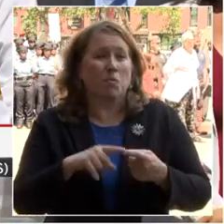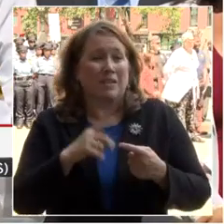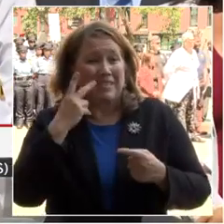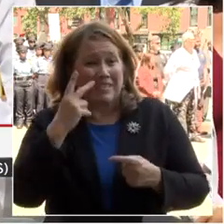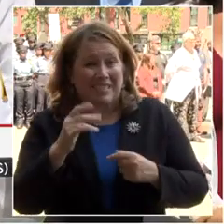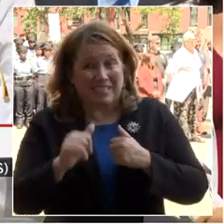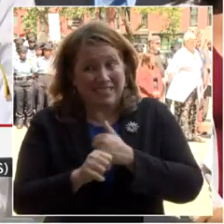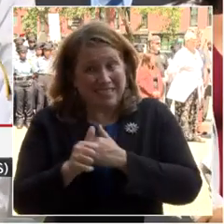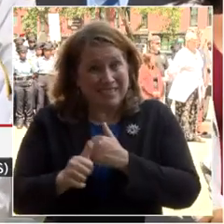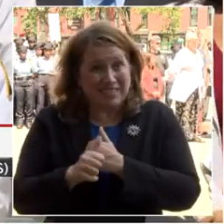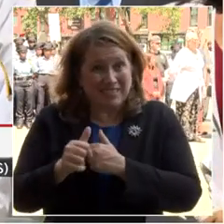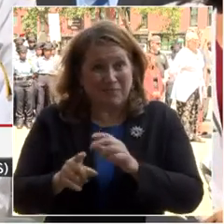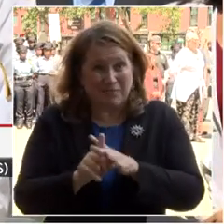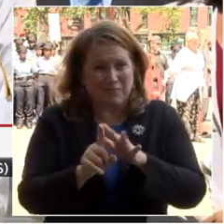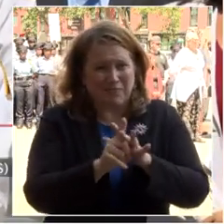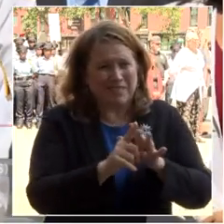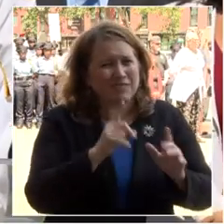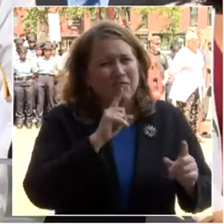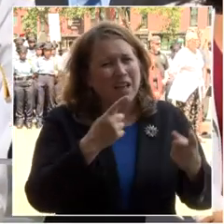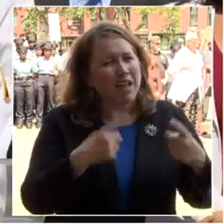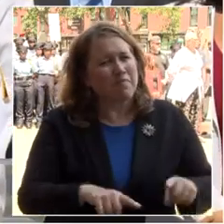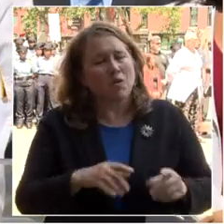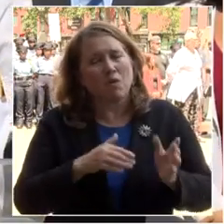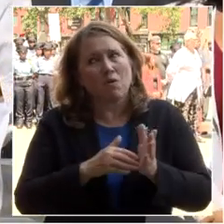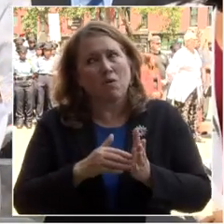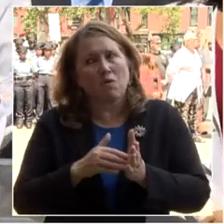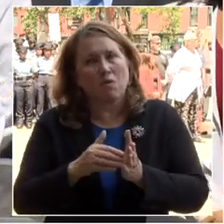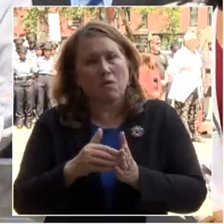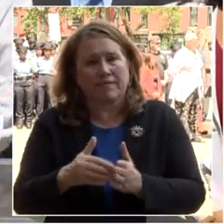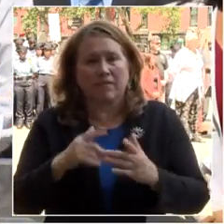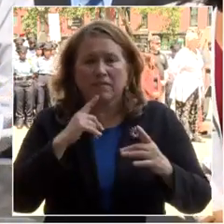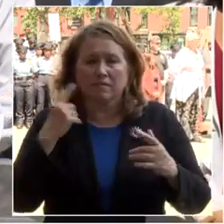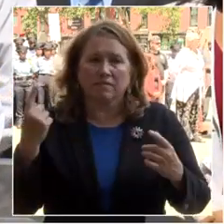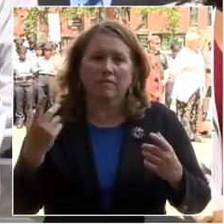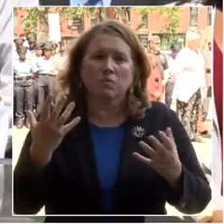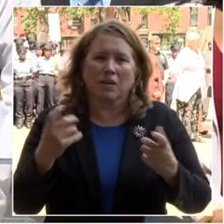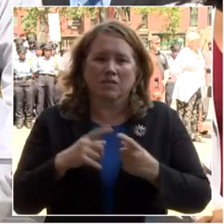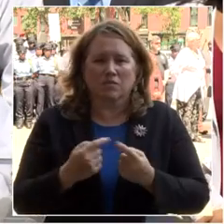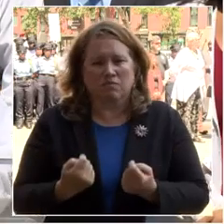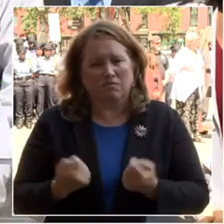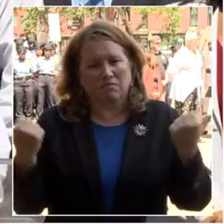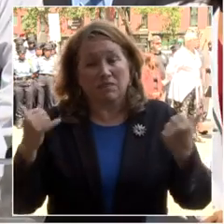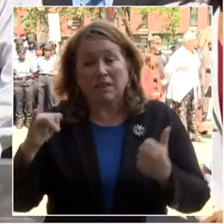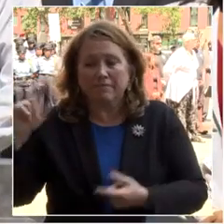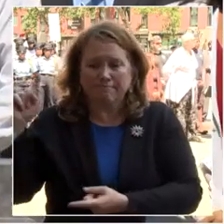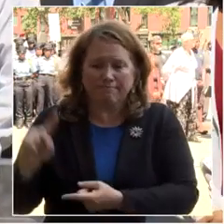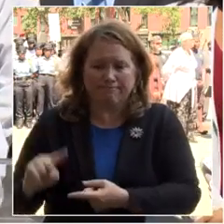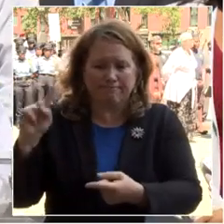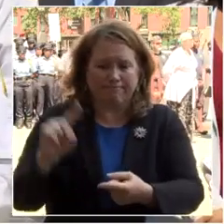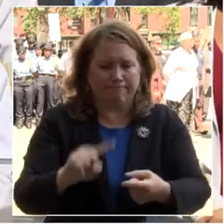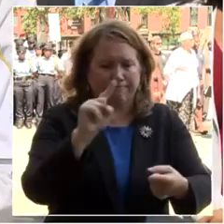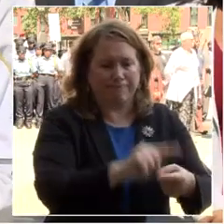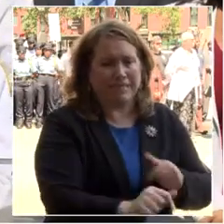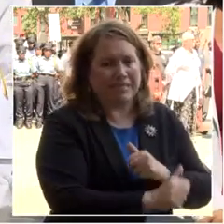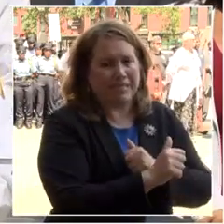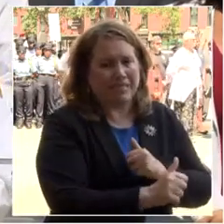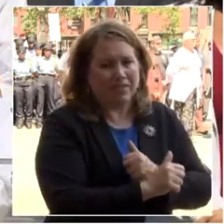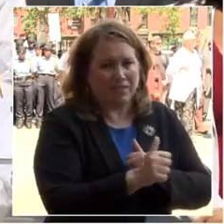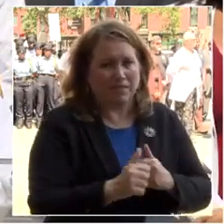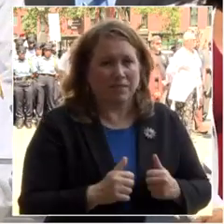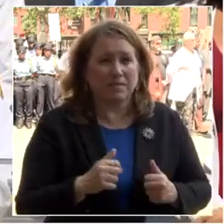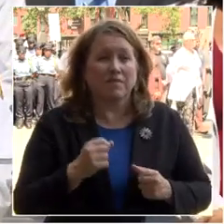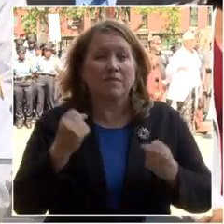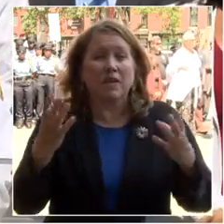many times for too many of our residents. We want to eliminate these incidents from happening in the first place. In the district, any firework that